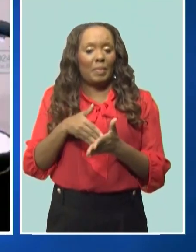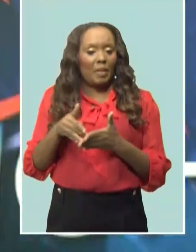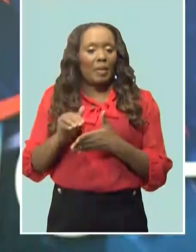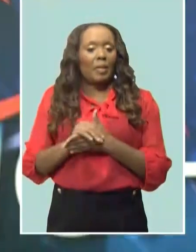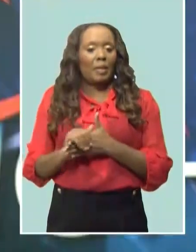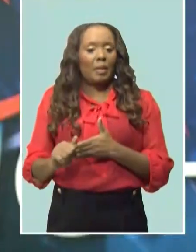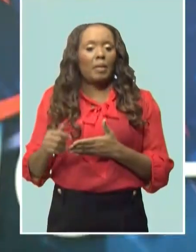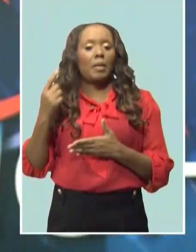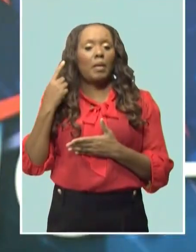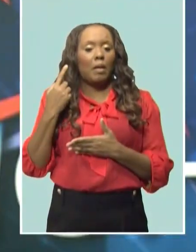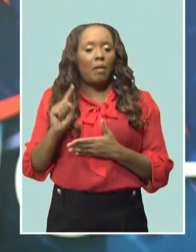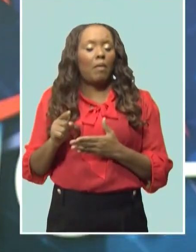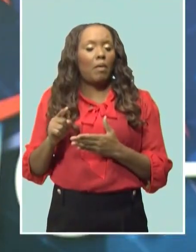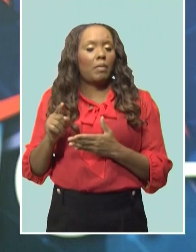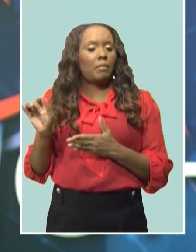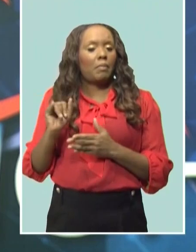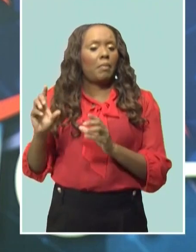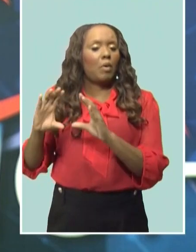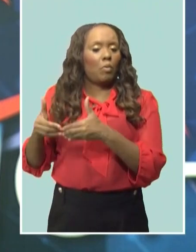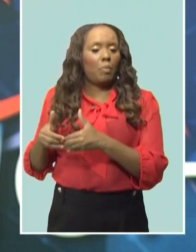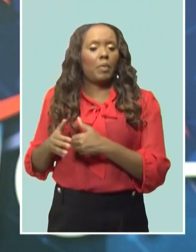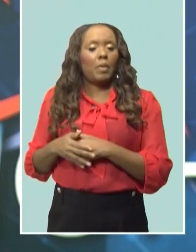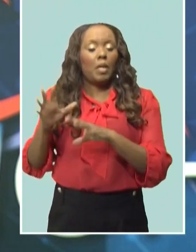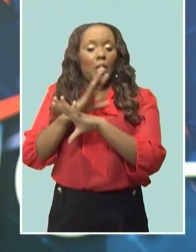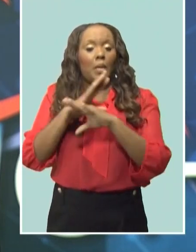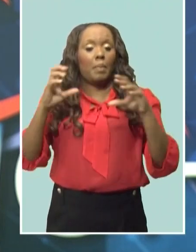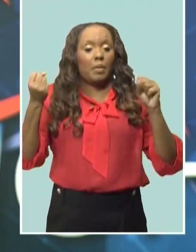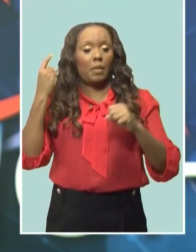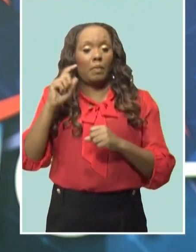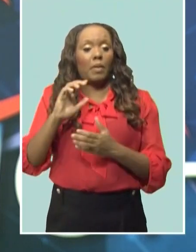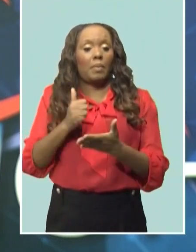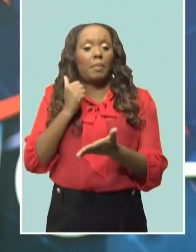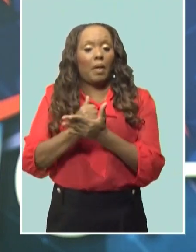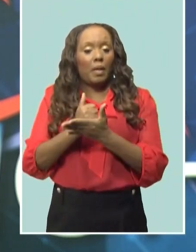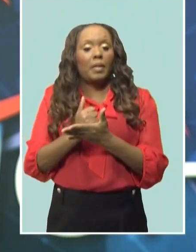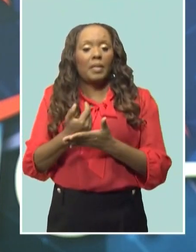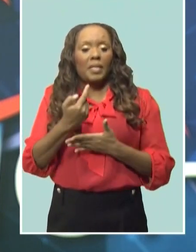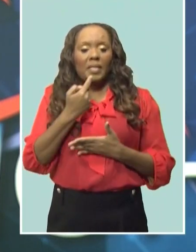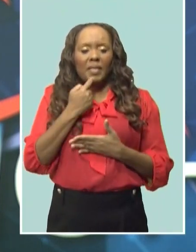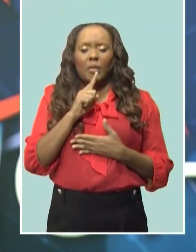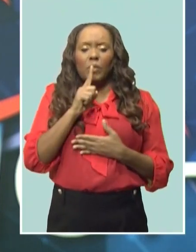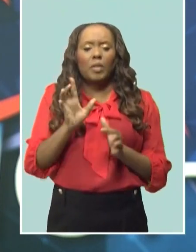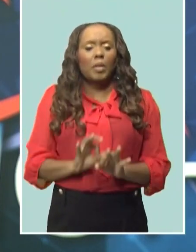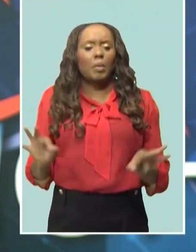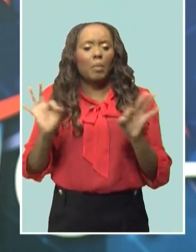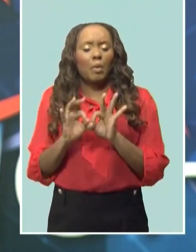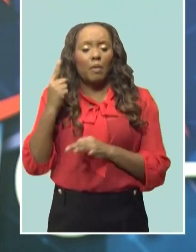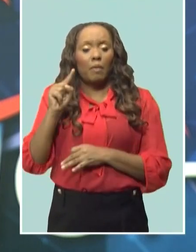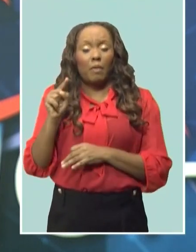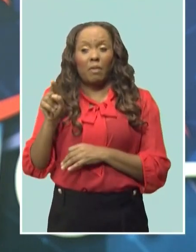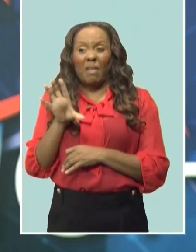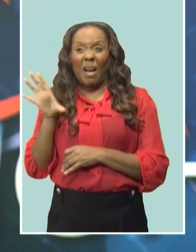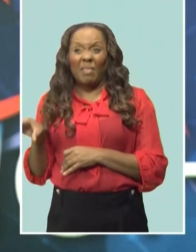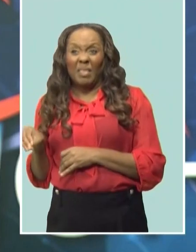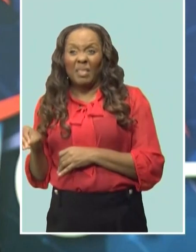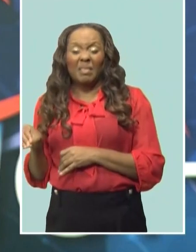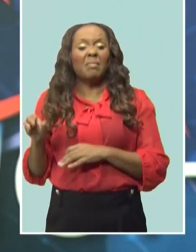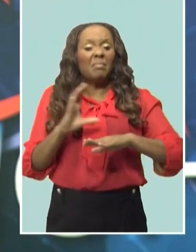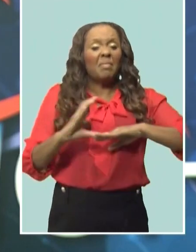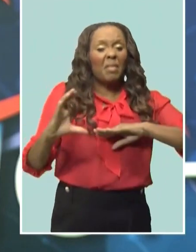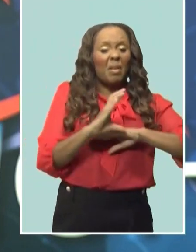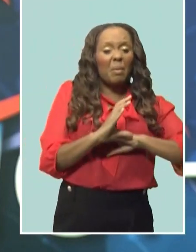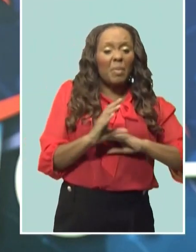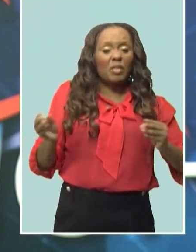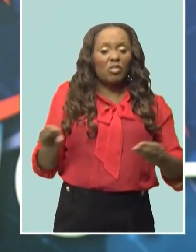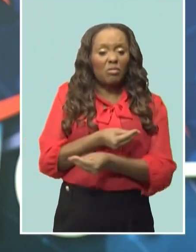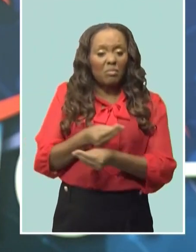Group. President of Afrexim Bank, Professor Benedict Orama, sees this as significant for Afro-Caribbean trade